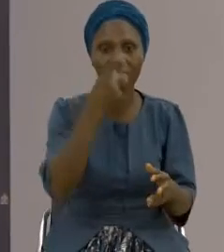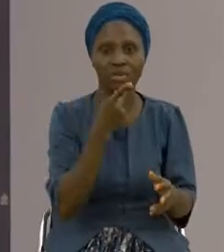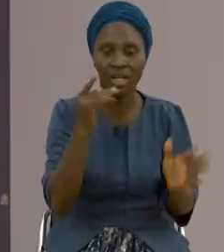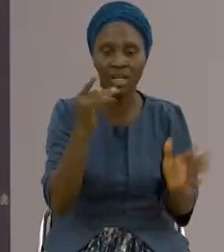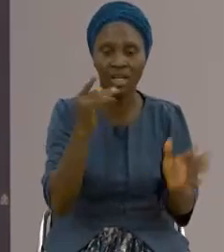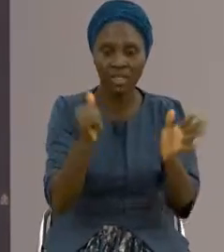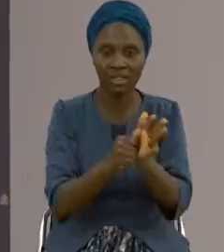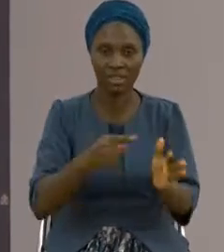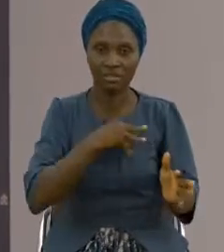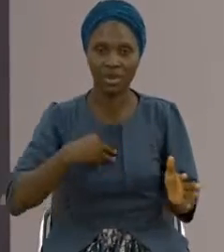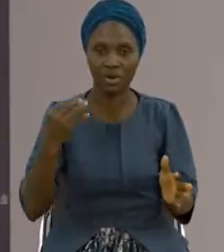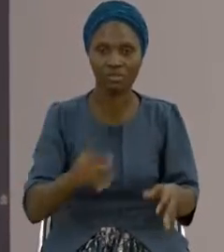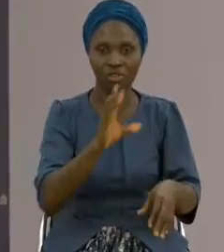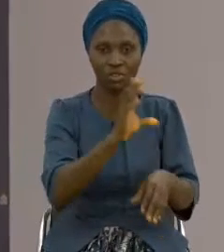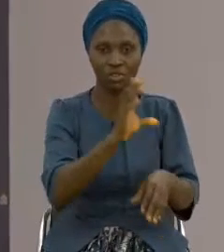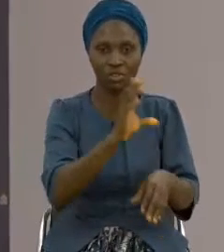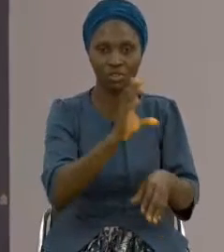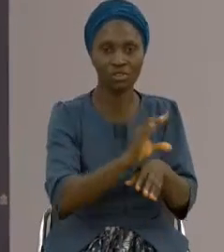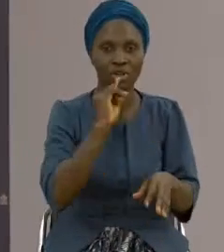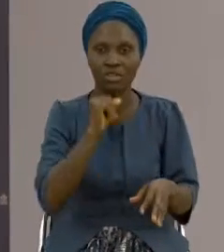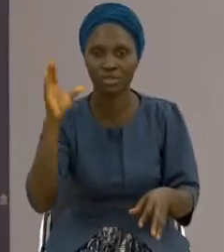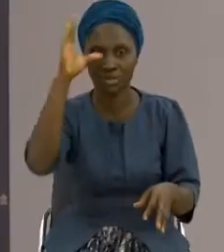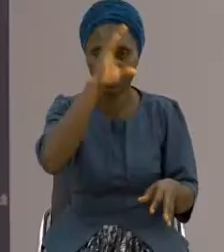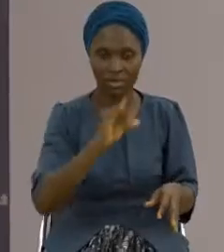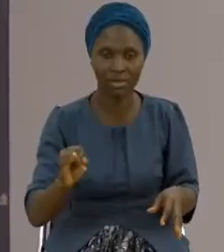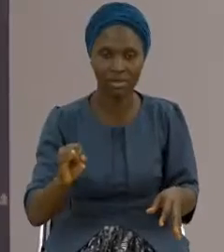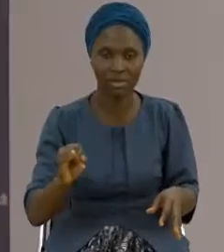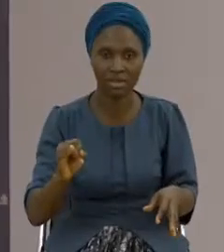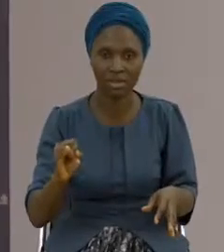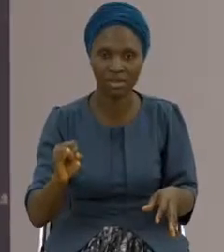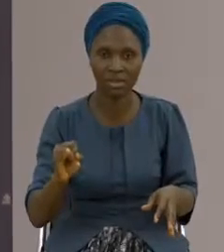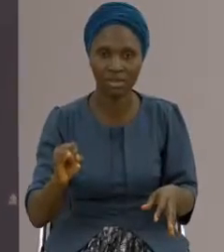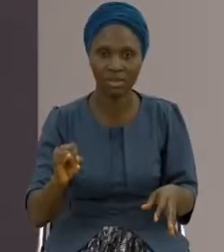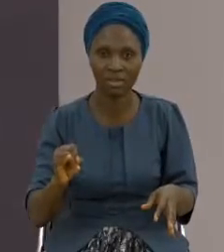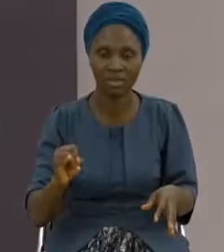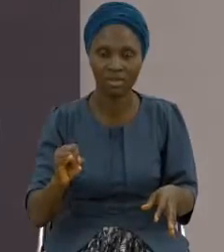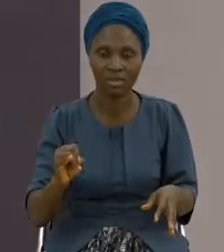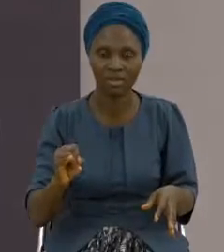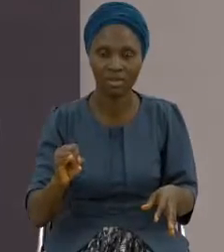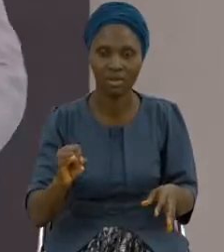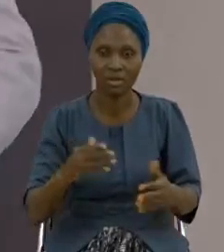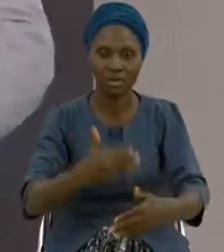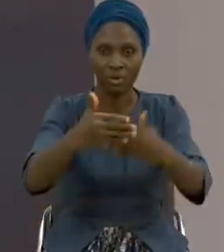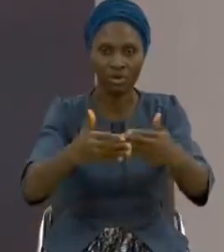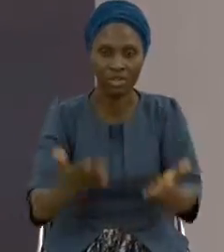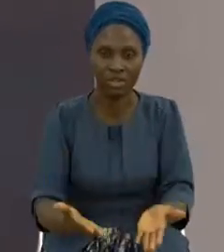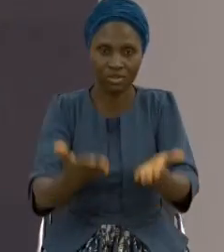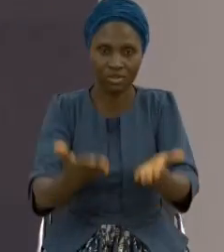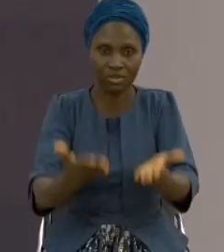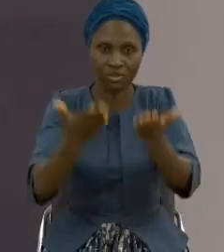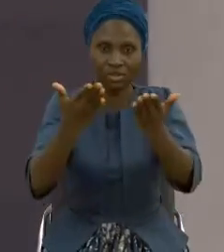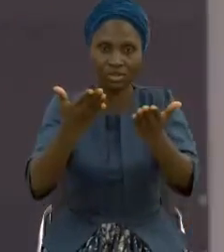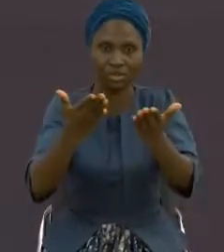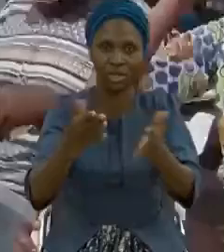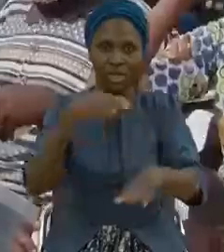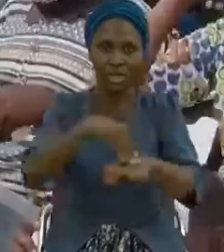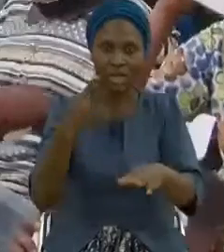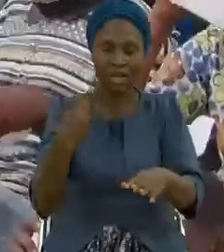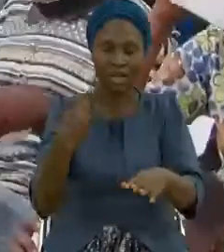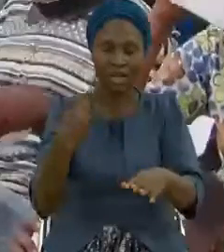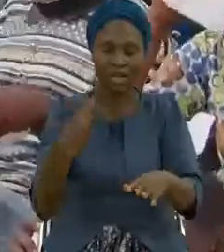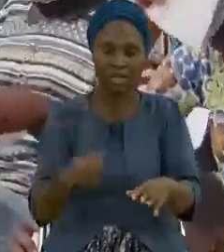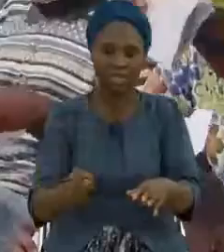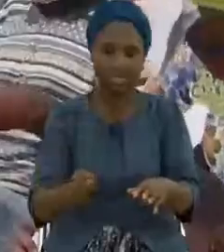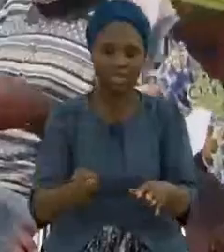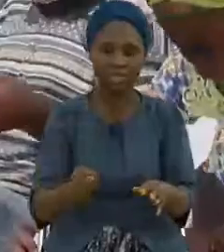seeking gratification, exaltation at the expense of other members. We're told in Philippians